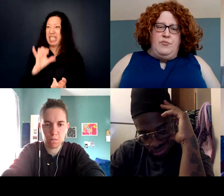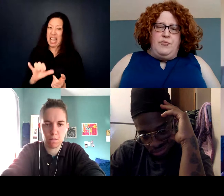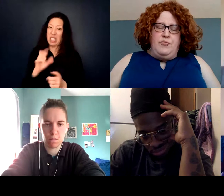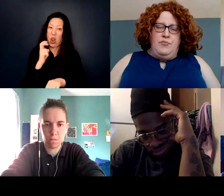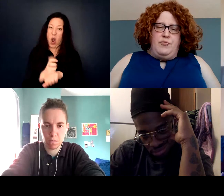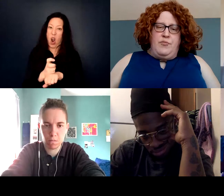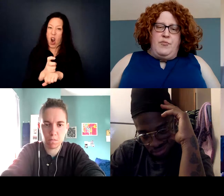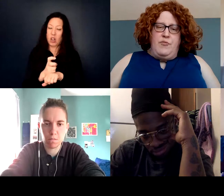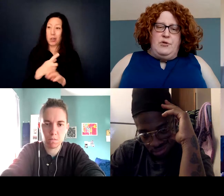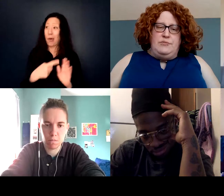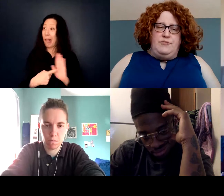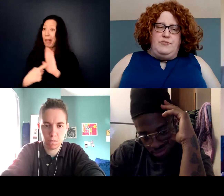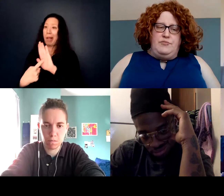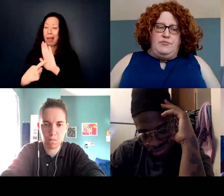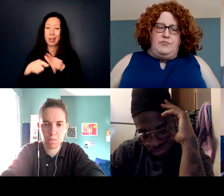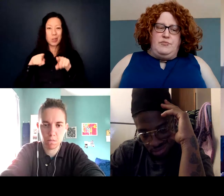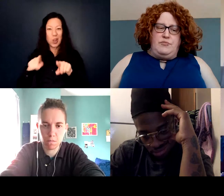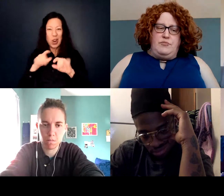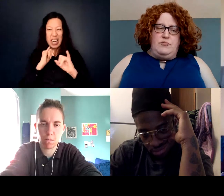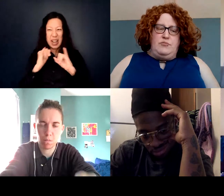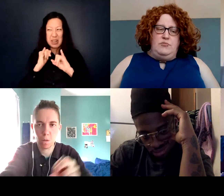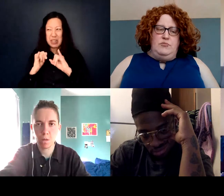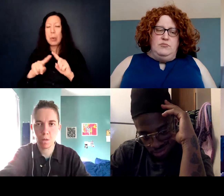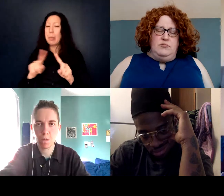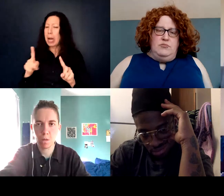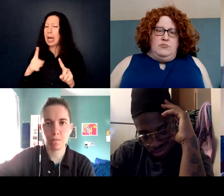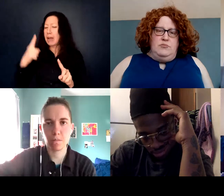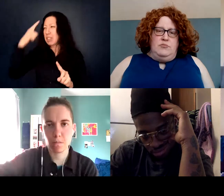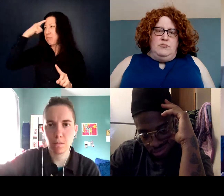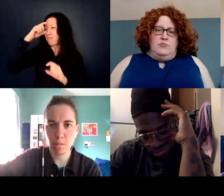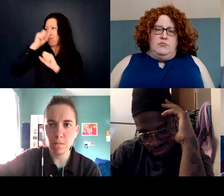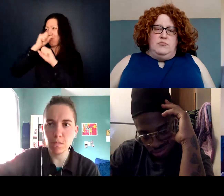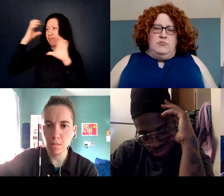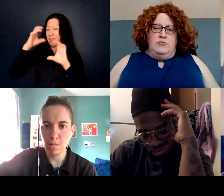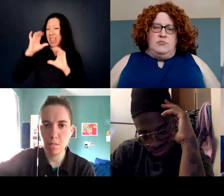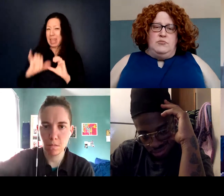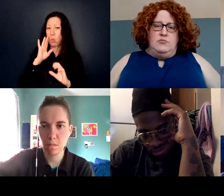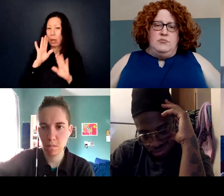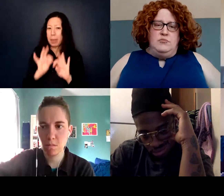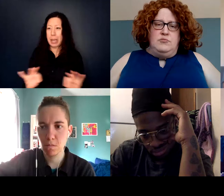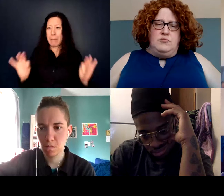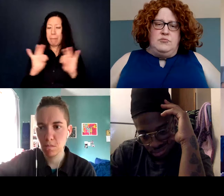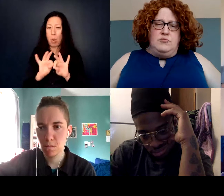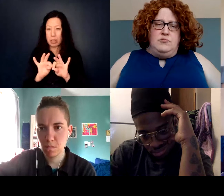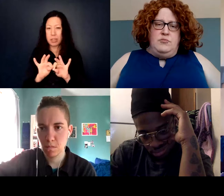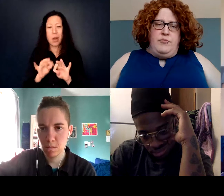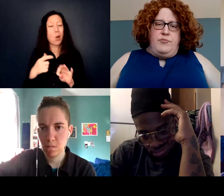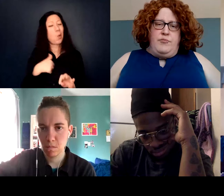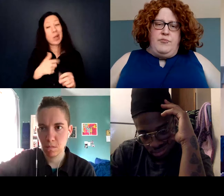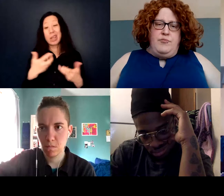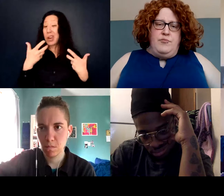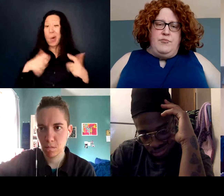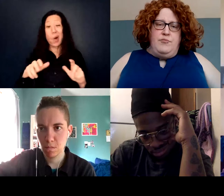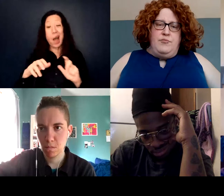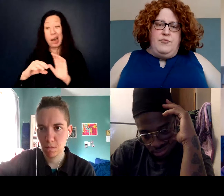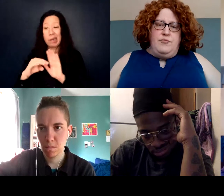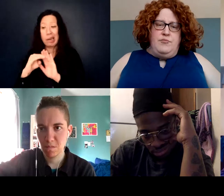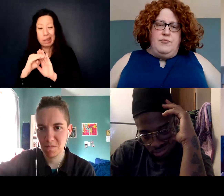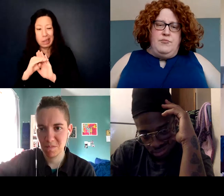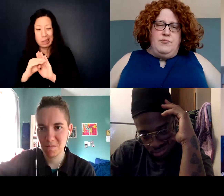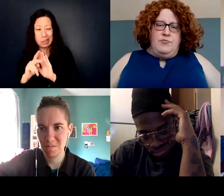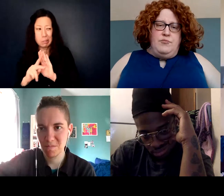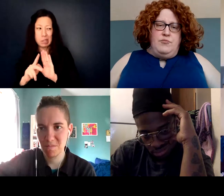But thinking that that's going to be really important so that we don't end up with a list where we're like, ooh, boy,